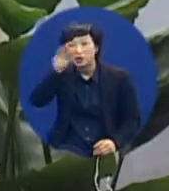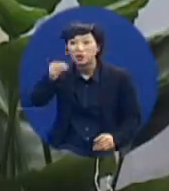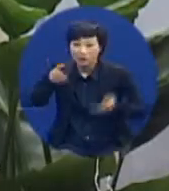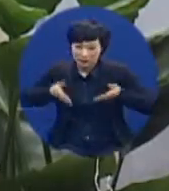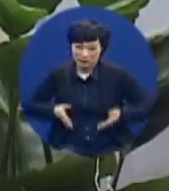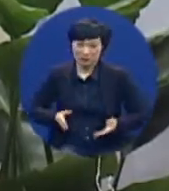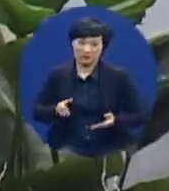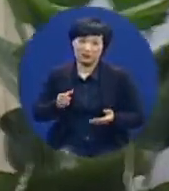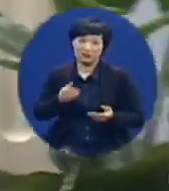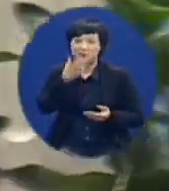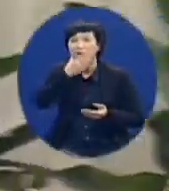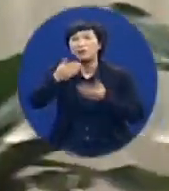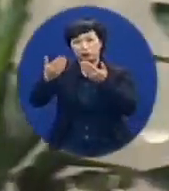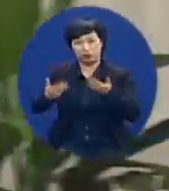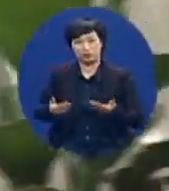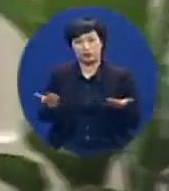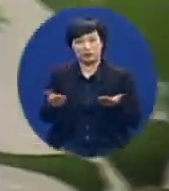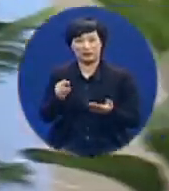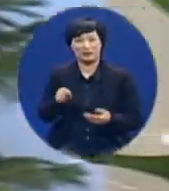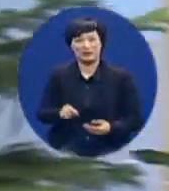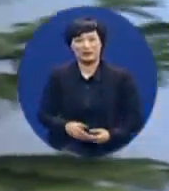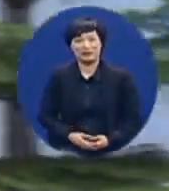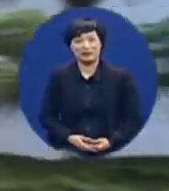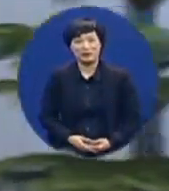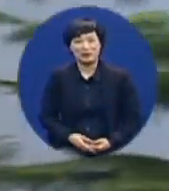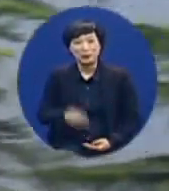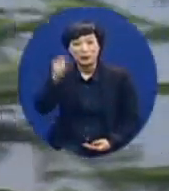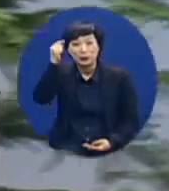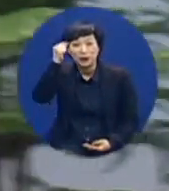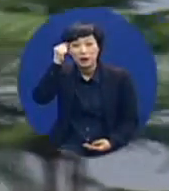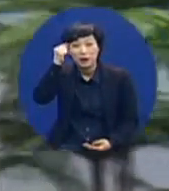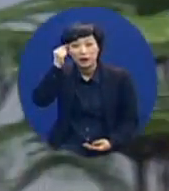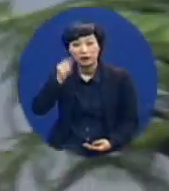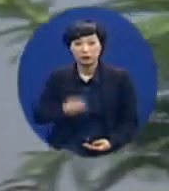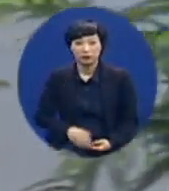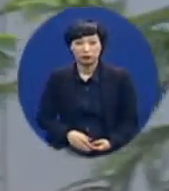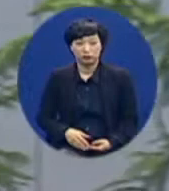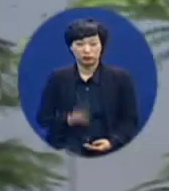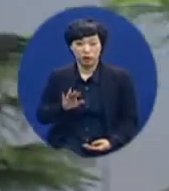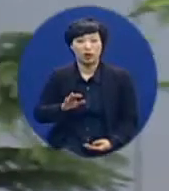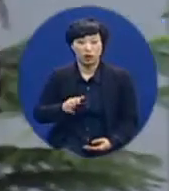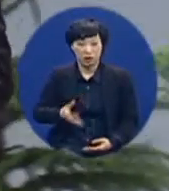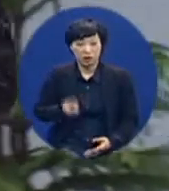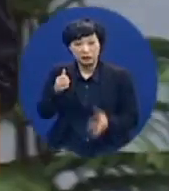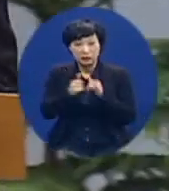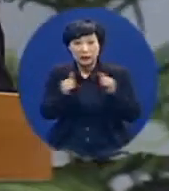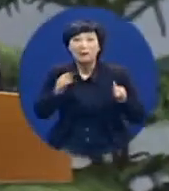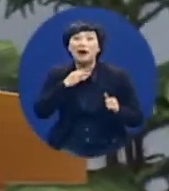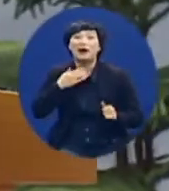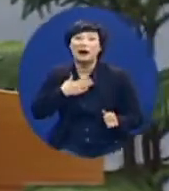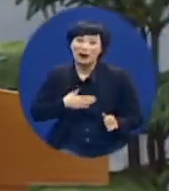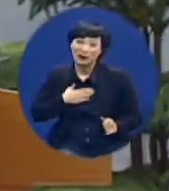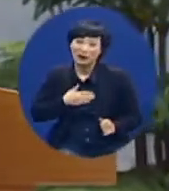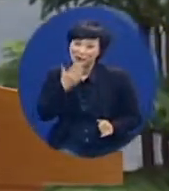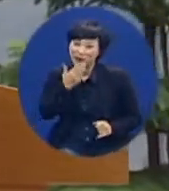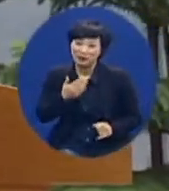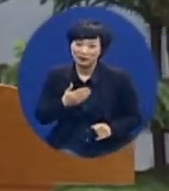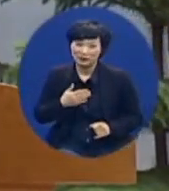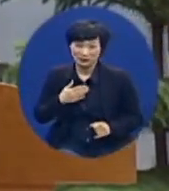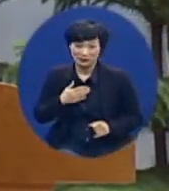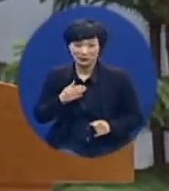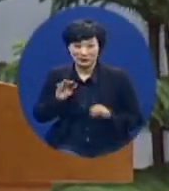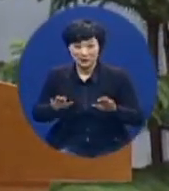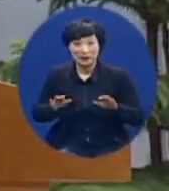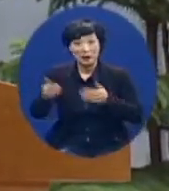blessing that we have received through the birth of Jesus. Those who have received this will know what it